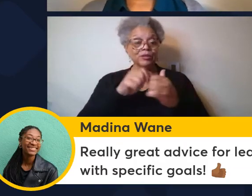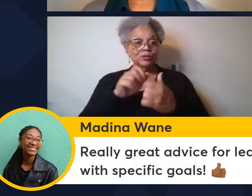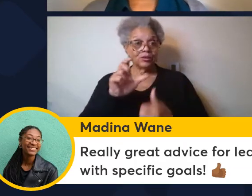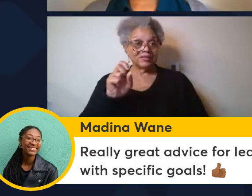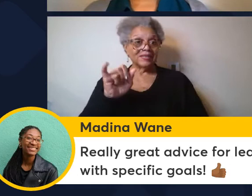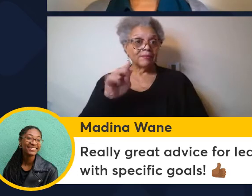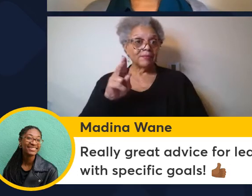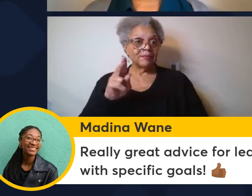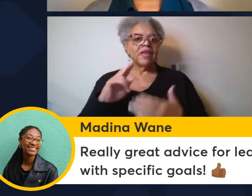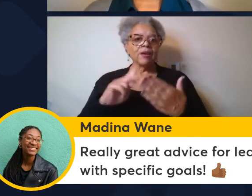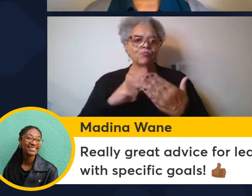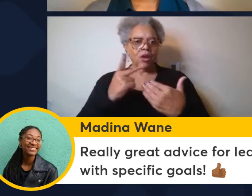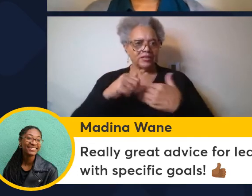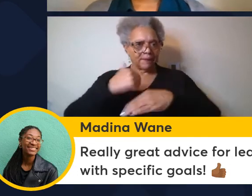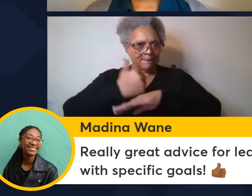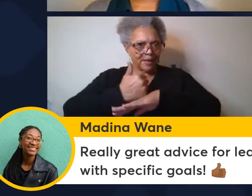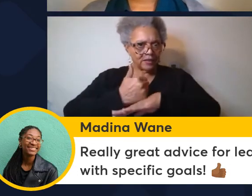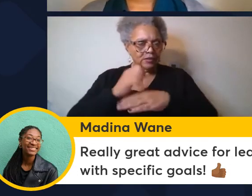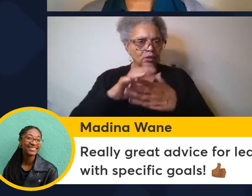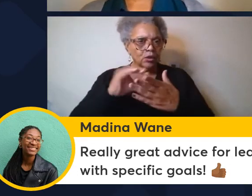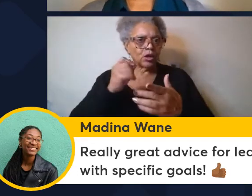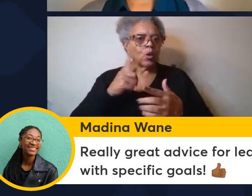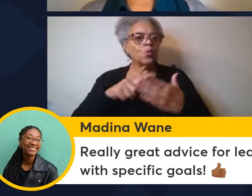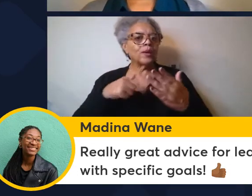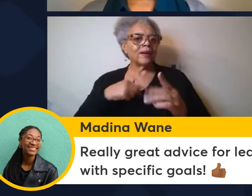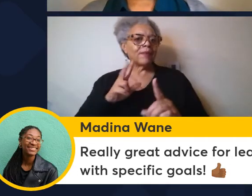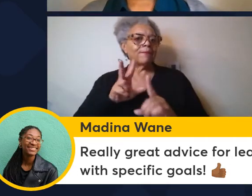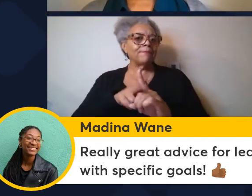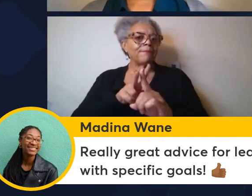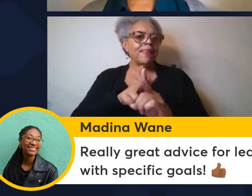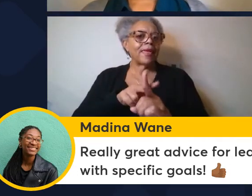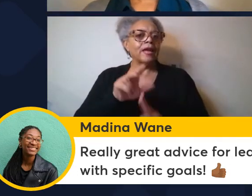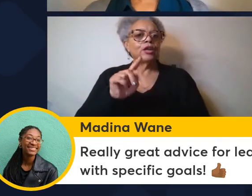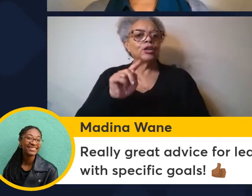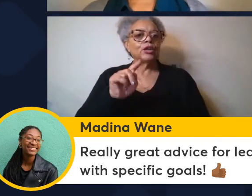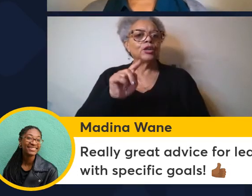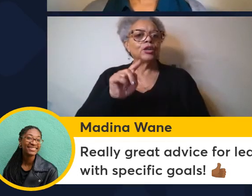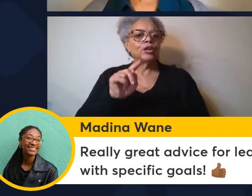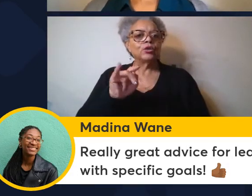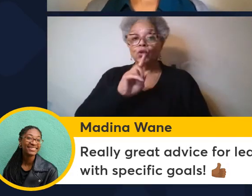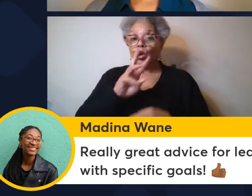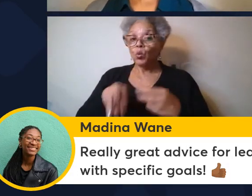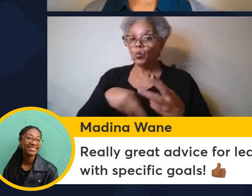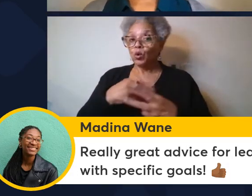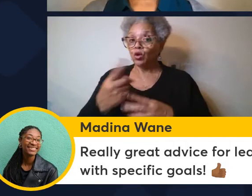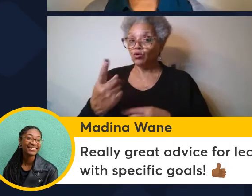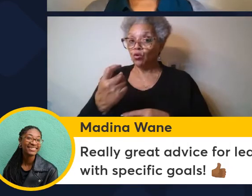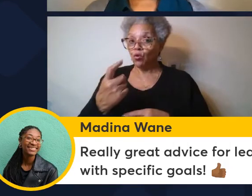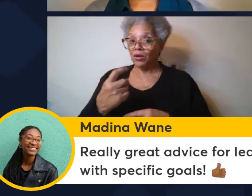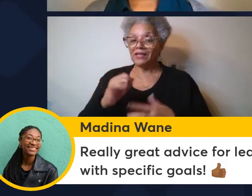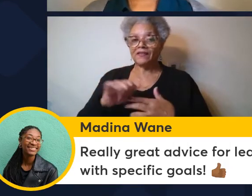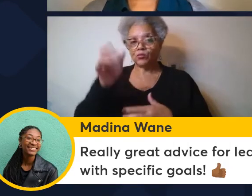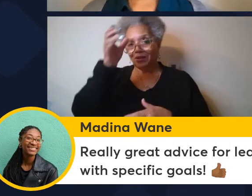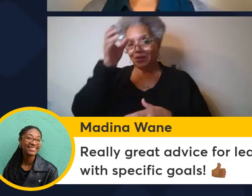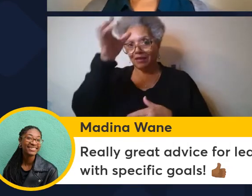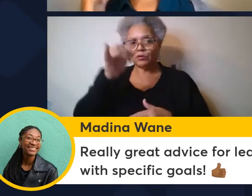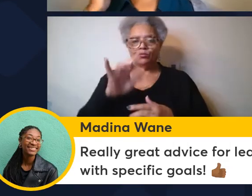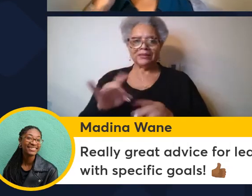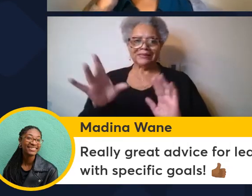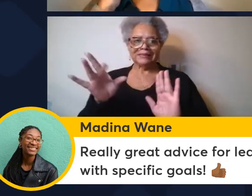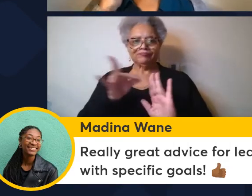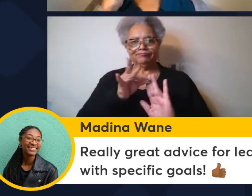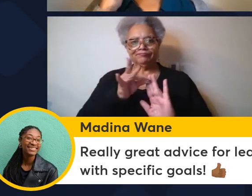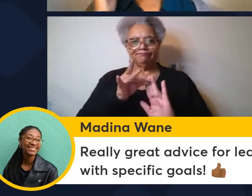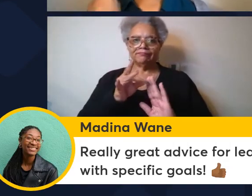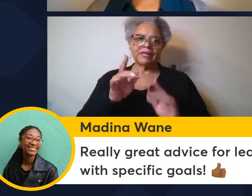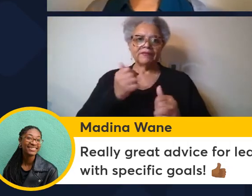of project-based learning, when I'm really applying tools to a real-world question, that's when concepts really stick. And so things that